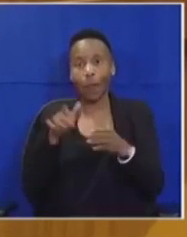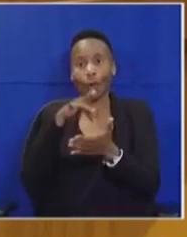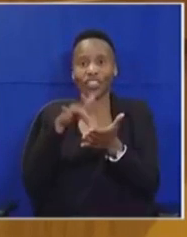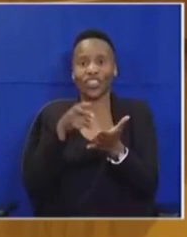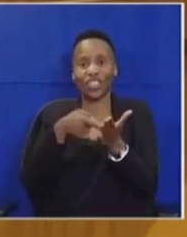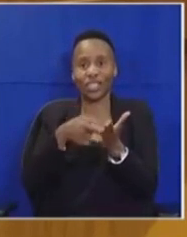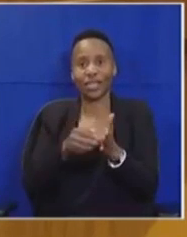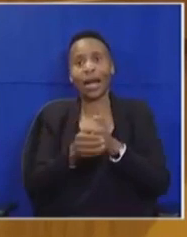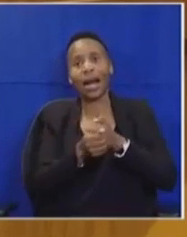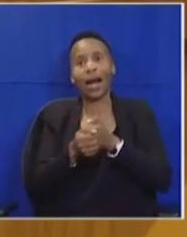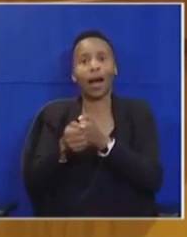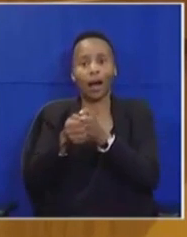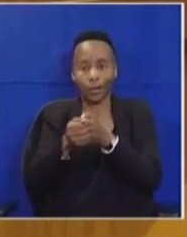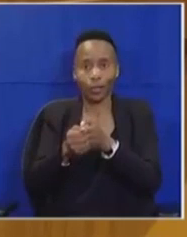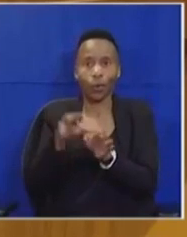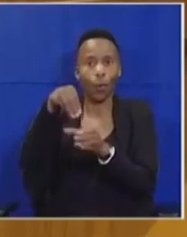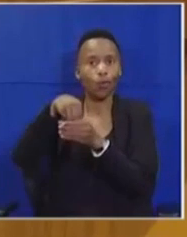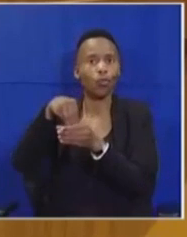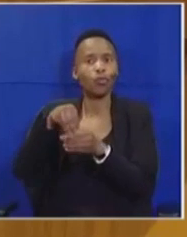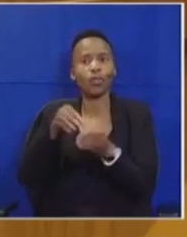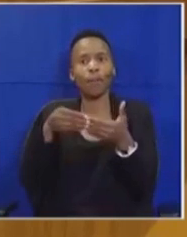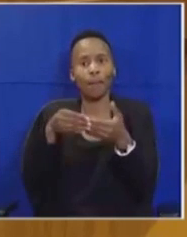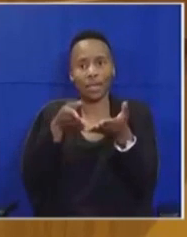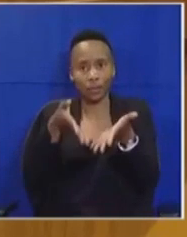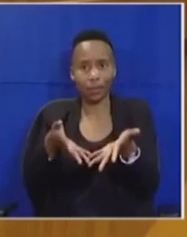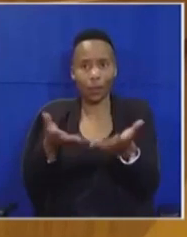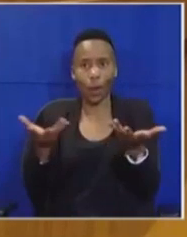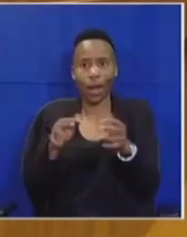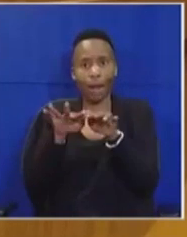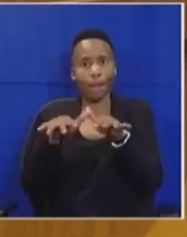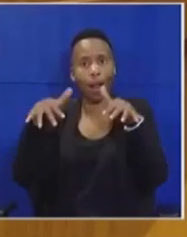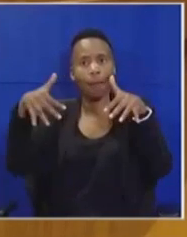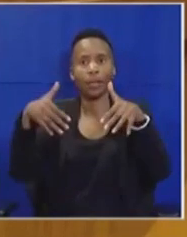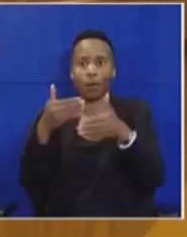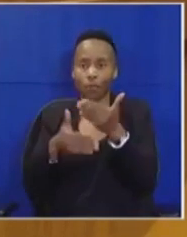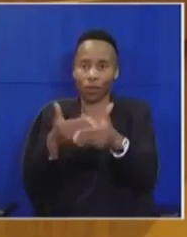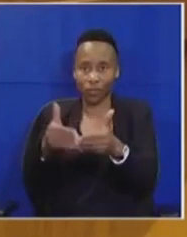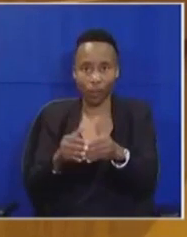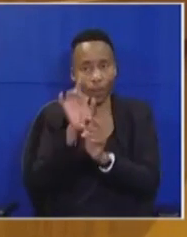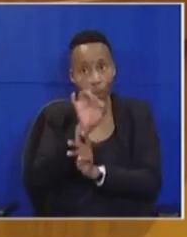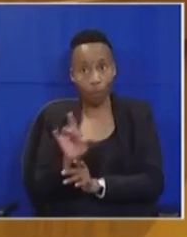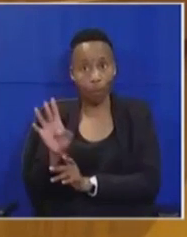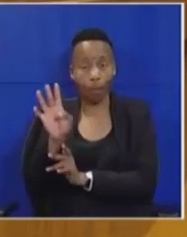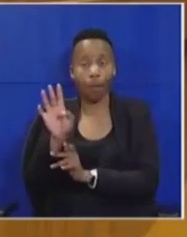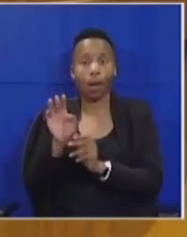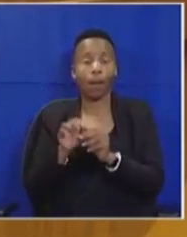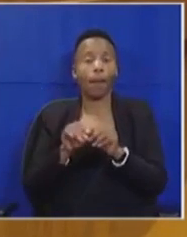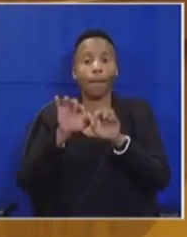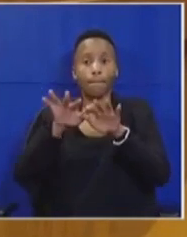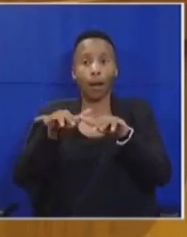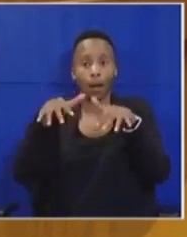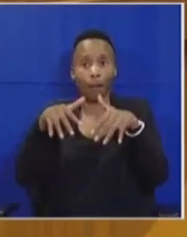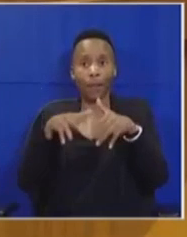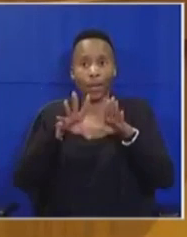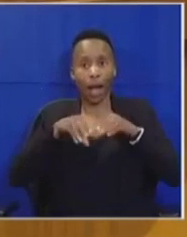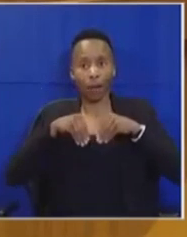its members in the parliamentary process. Once Parliament has adopted a position